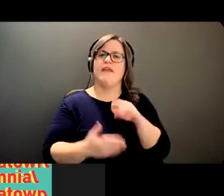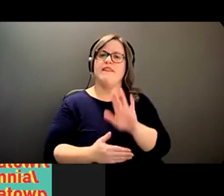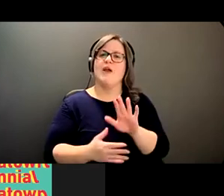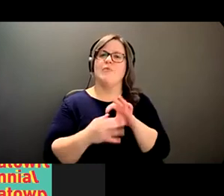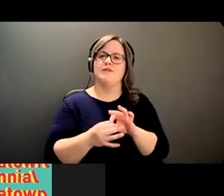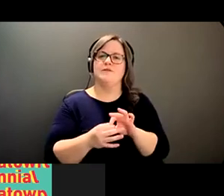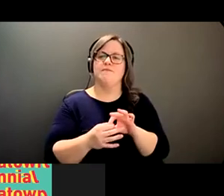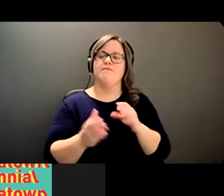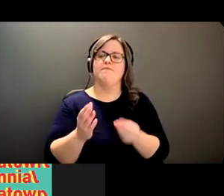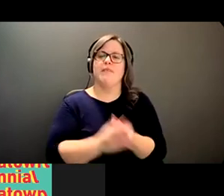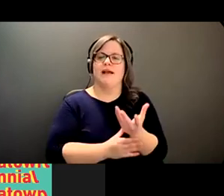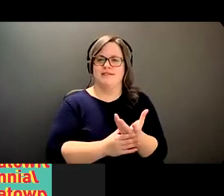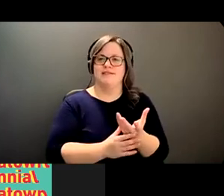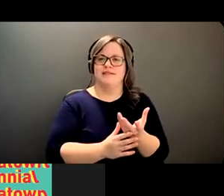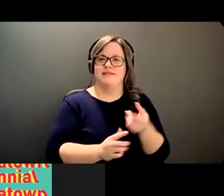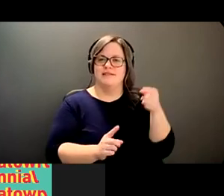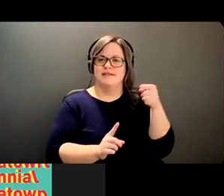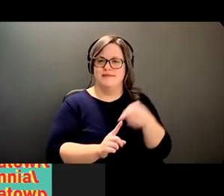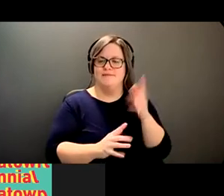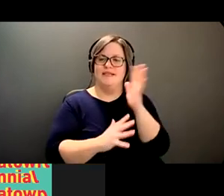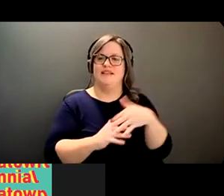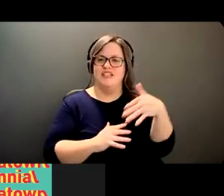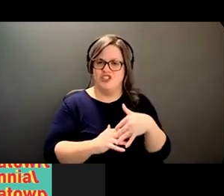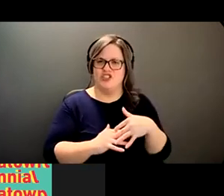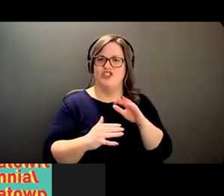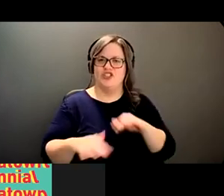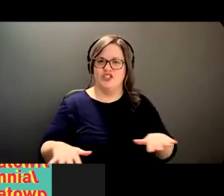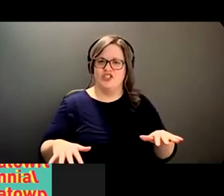specifically here. So there was Indigenous and settler